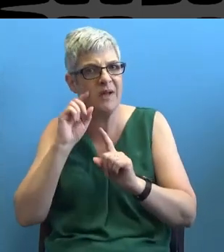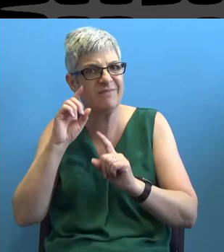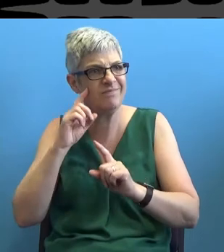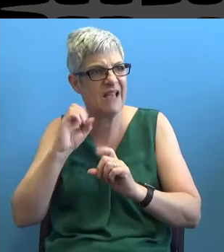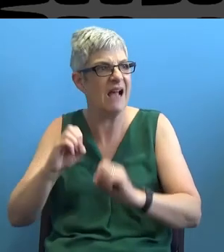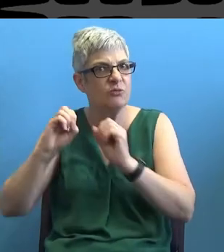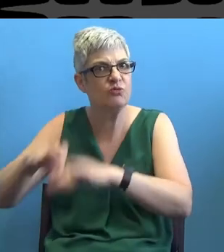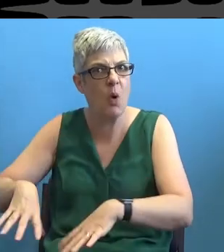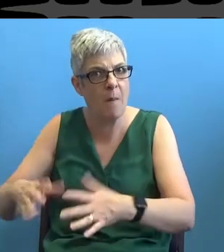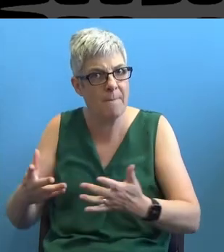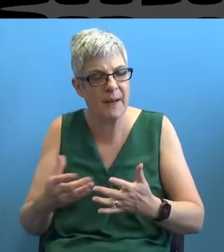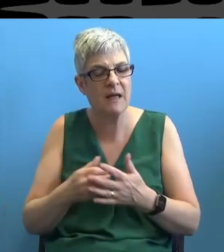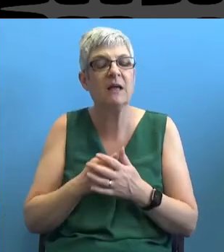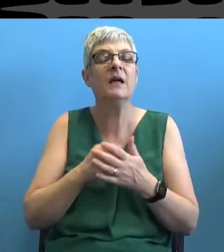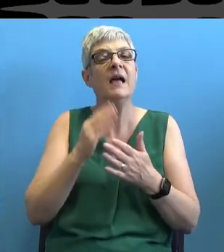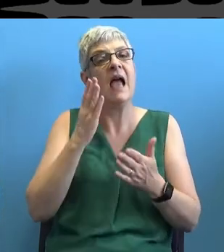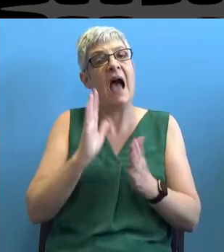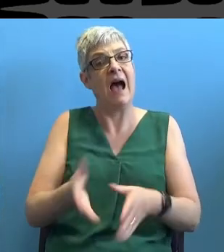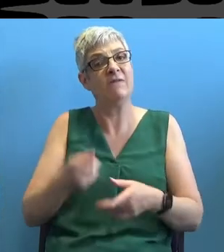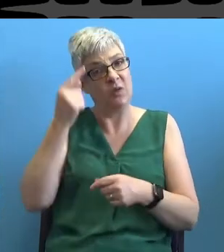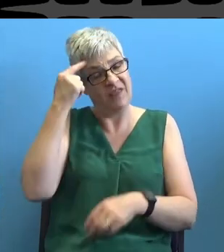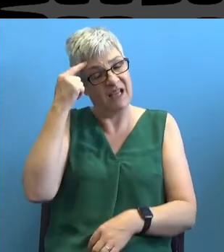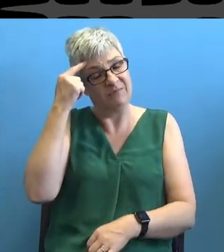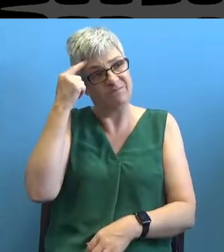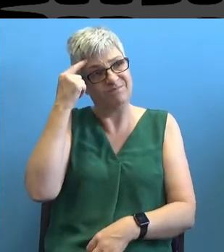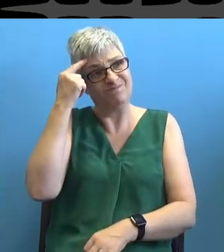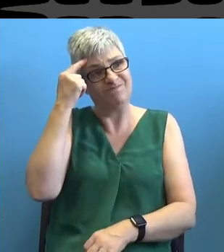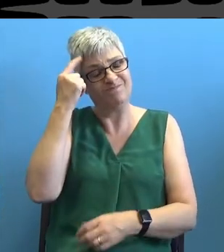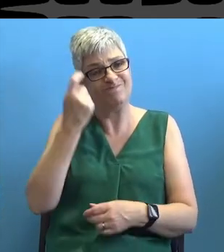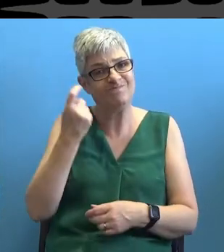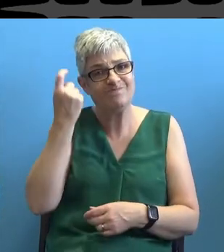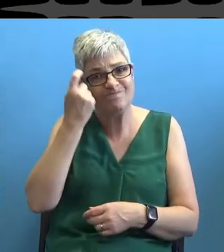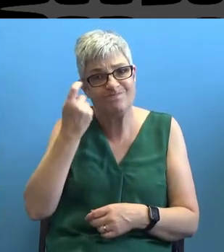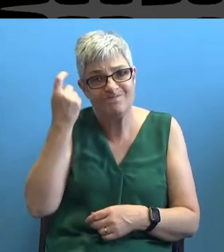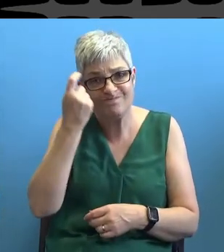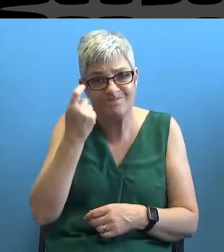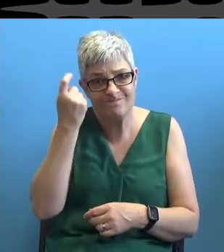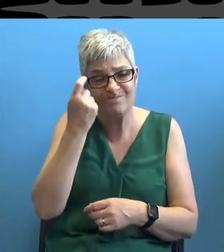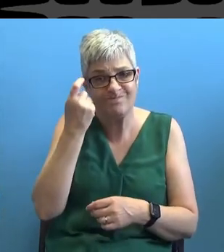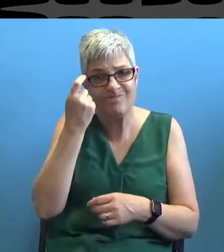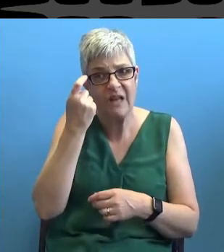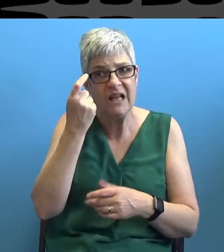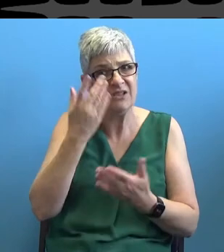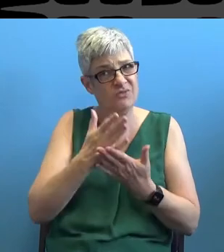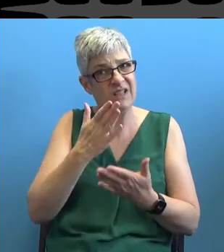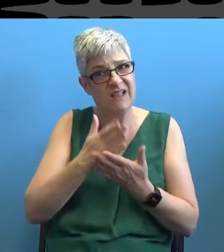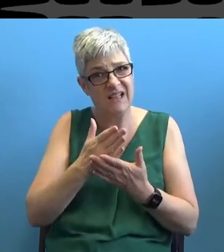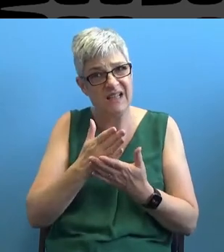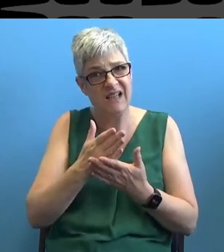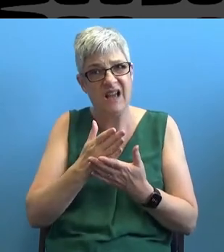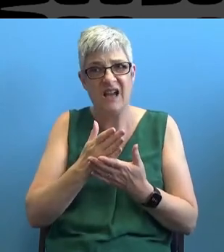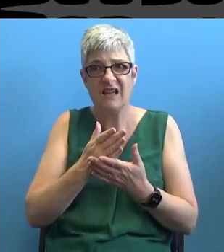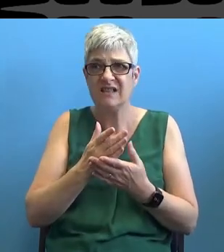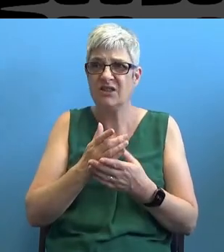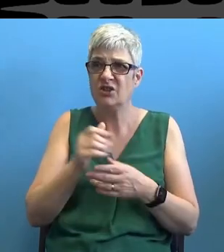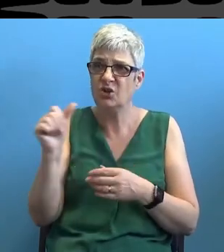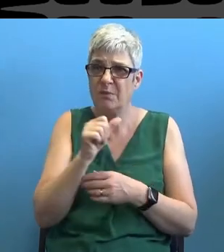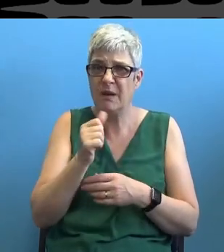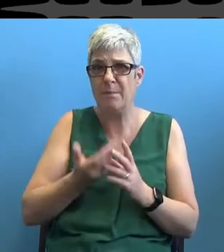we have to consider these things and wonder if it's more than just a case of as you were and putting things back into